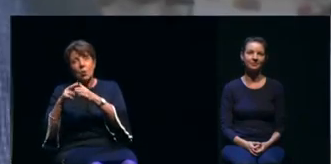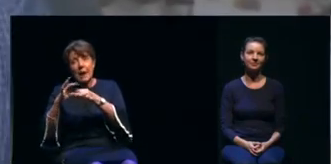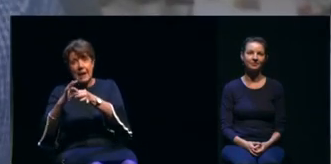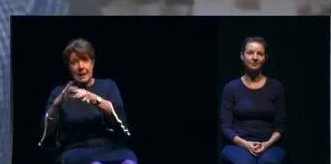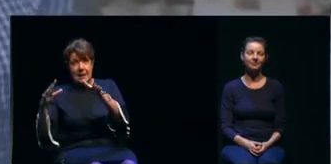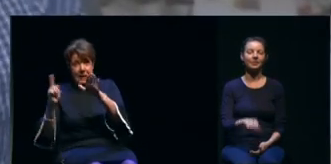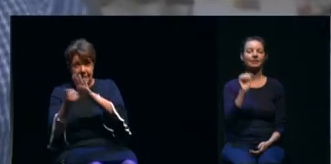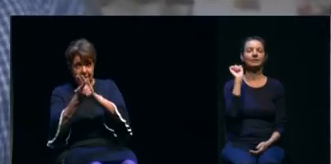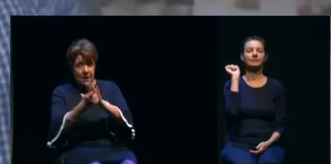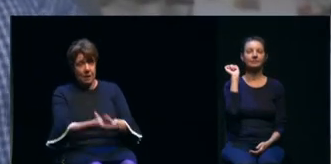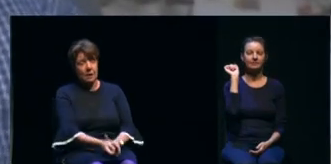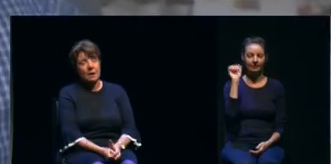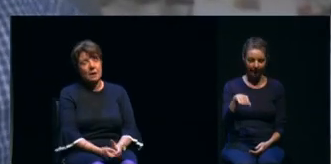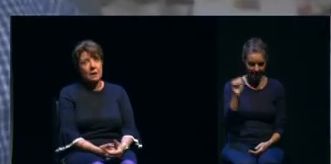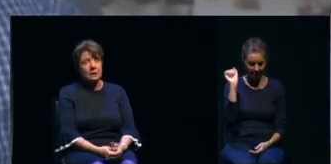Yes.